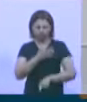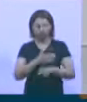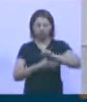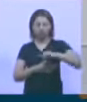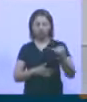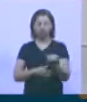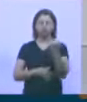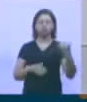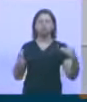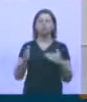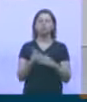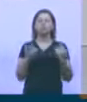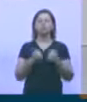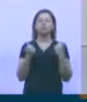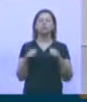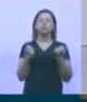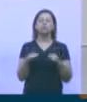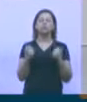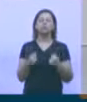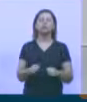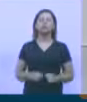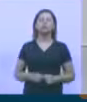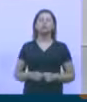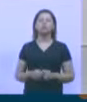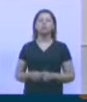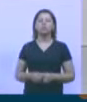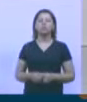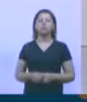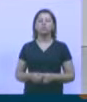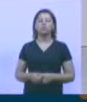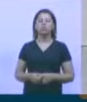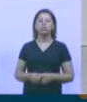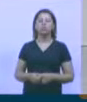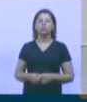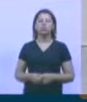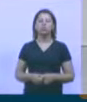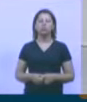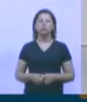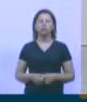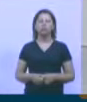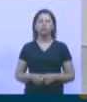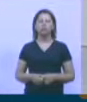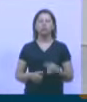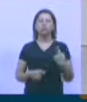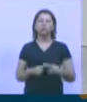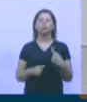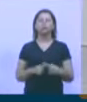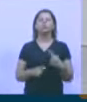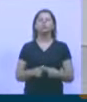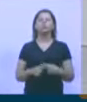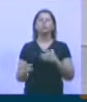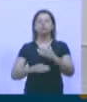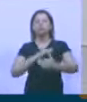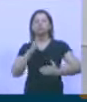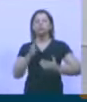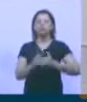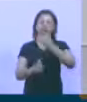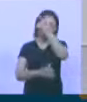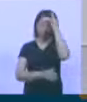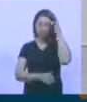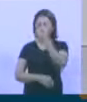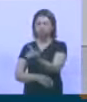mesmo necessária? Because every one of us needs it. Porque todos, cada um